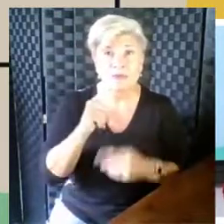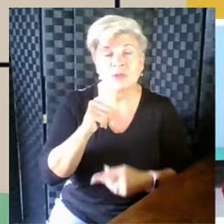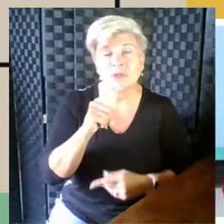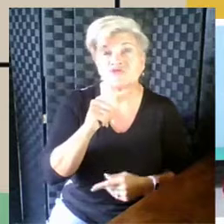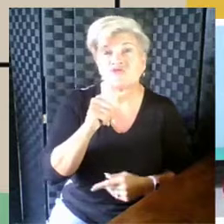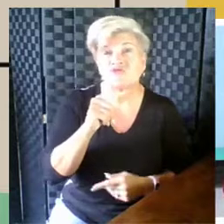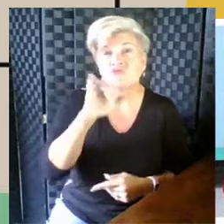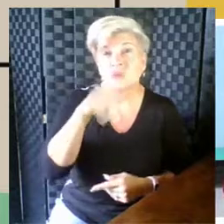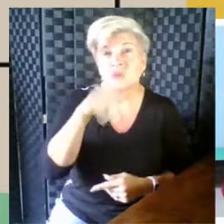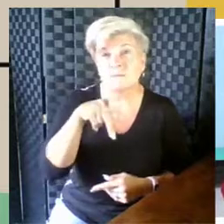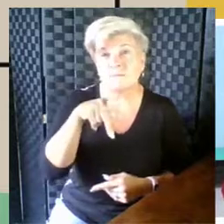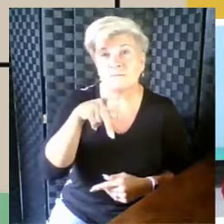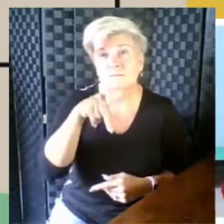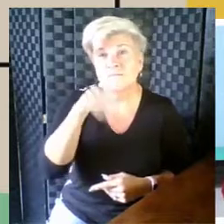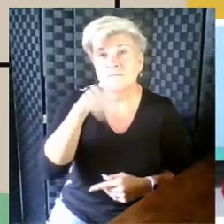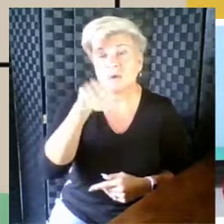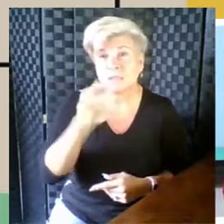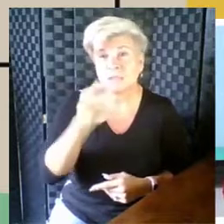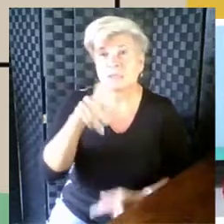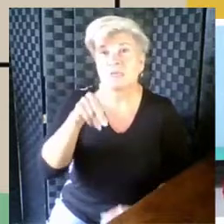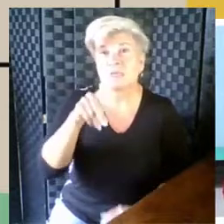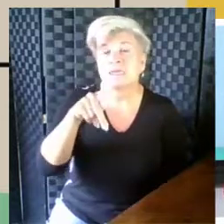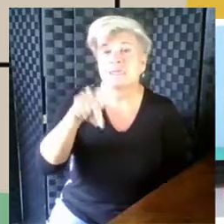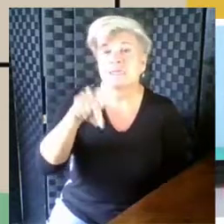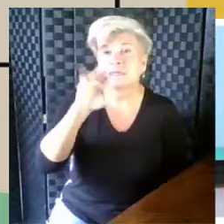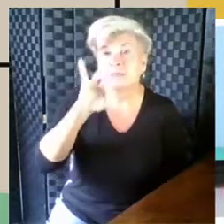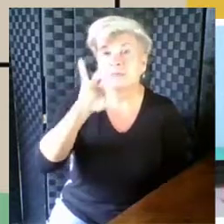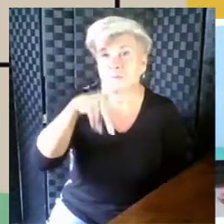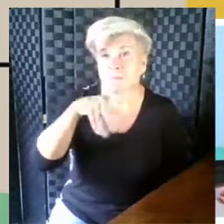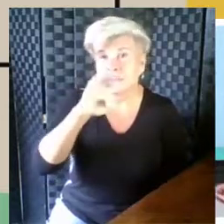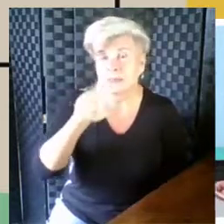trifle. Trifle is a dessert.